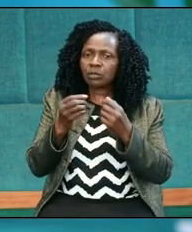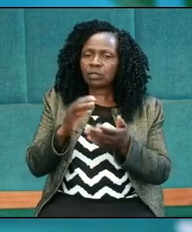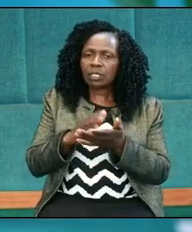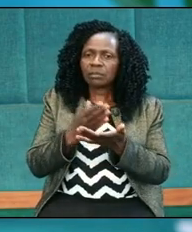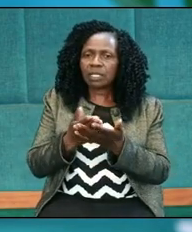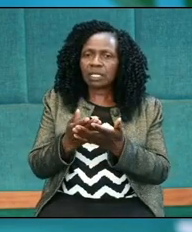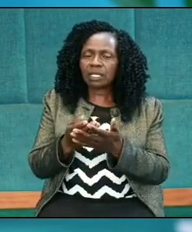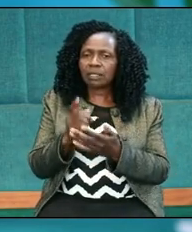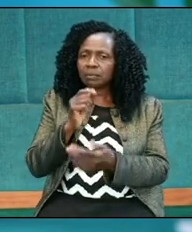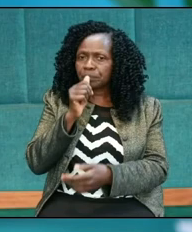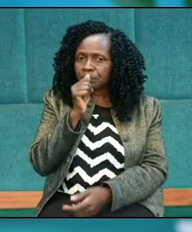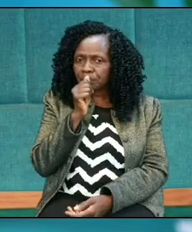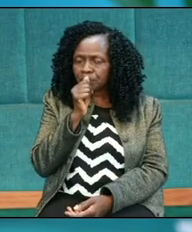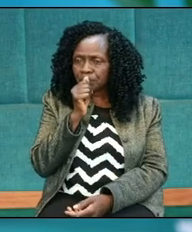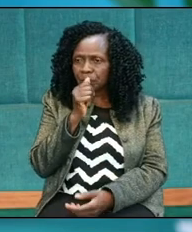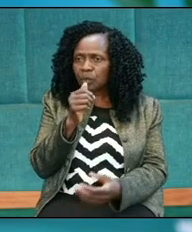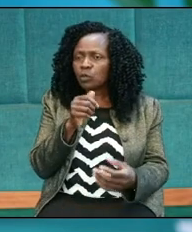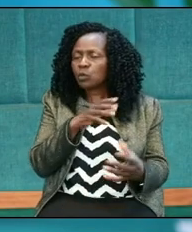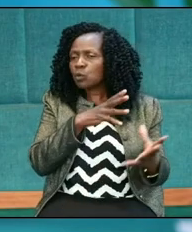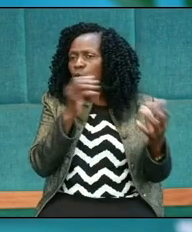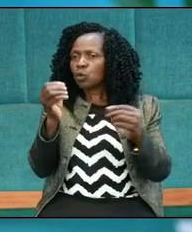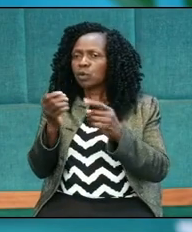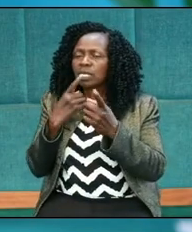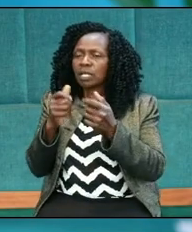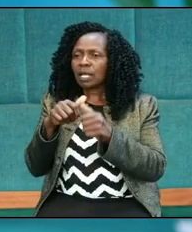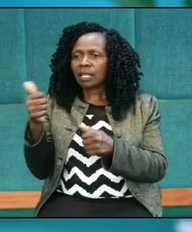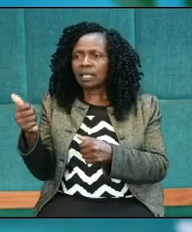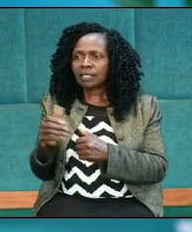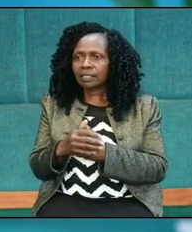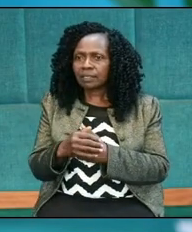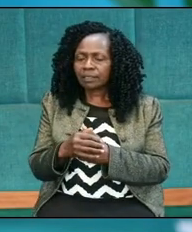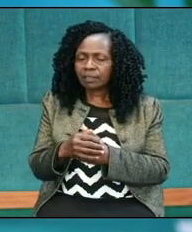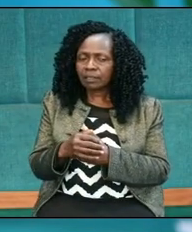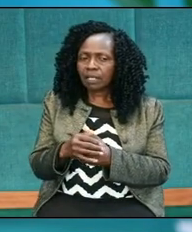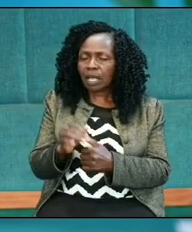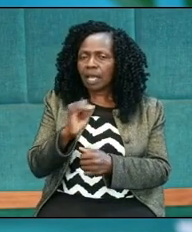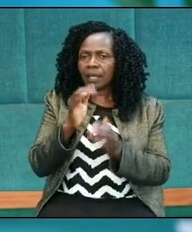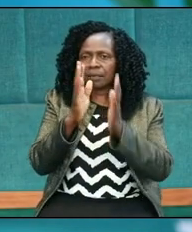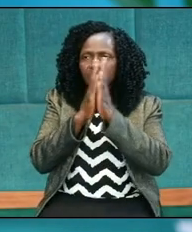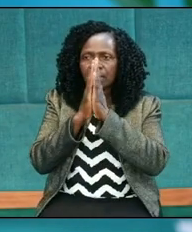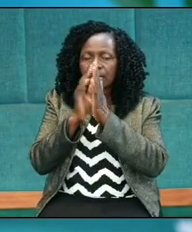to whatever it is, and then you make it. I pray that you can be able to understand